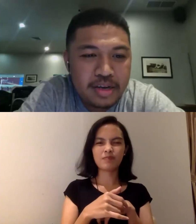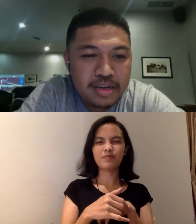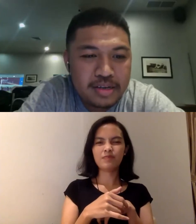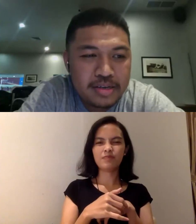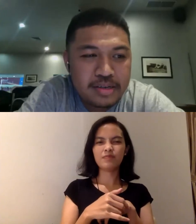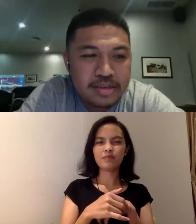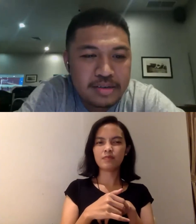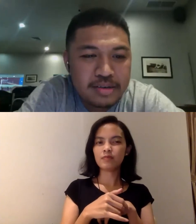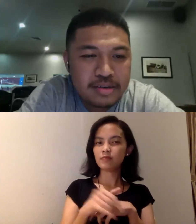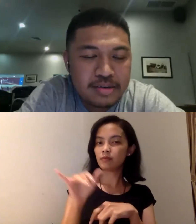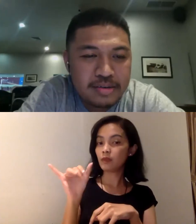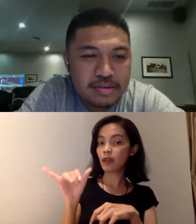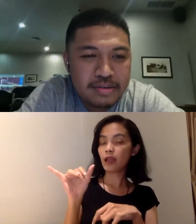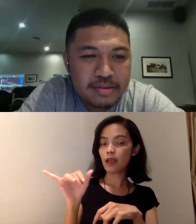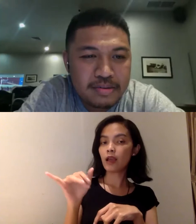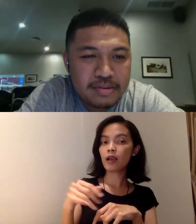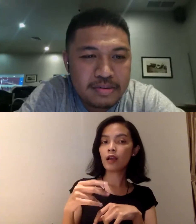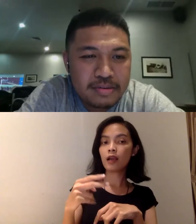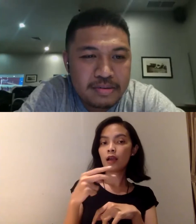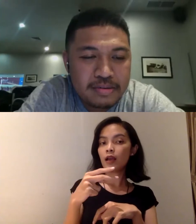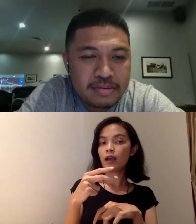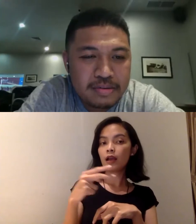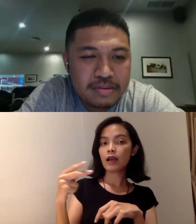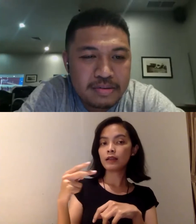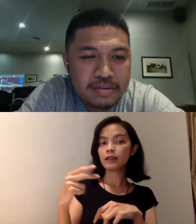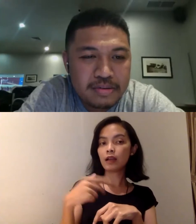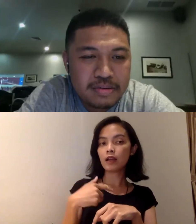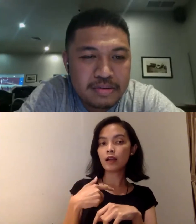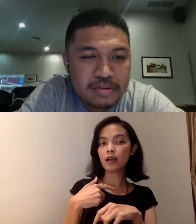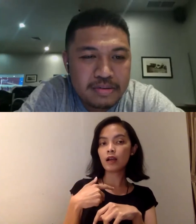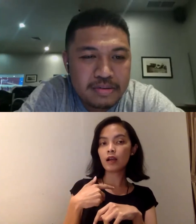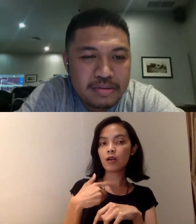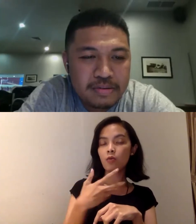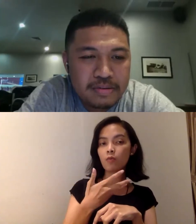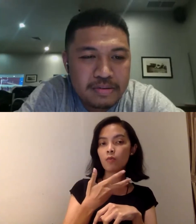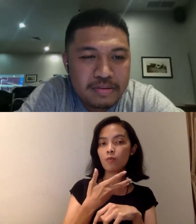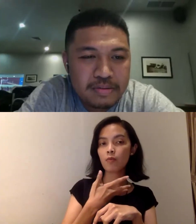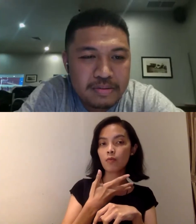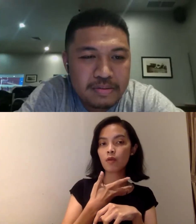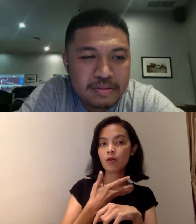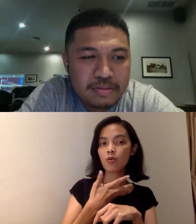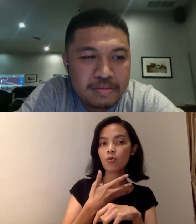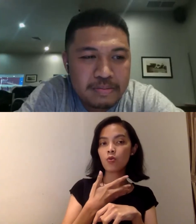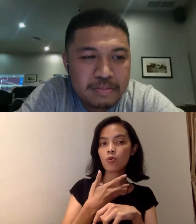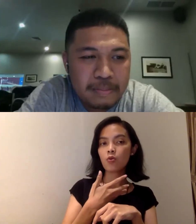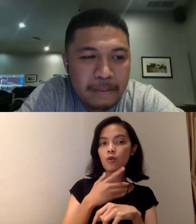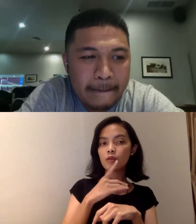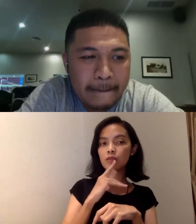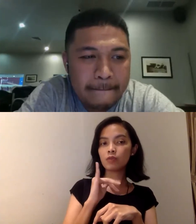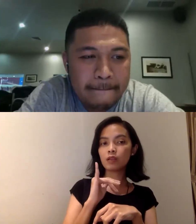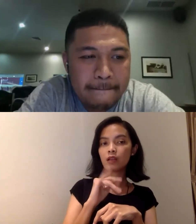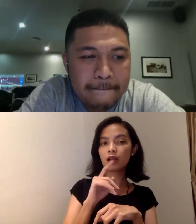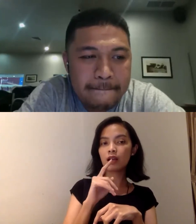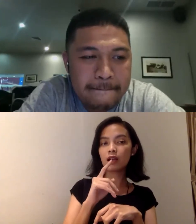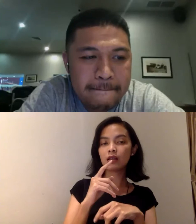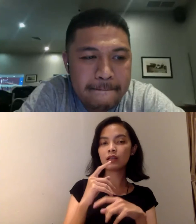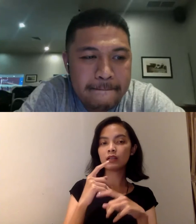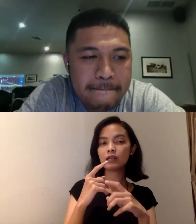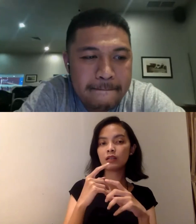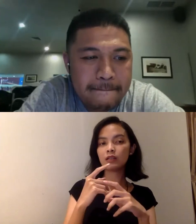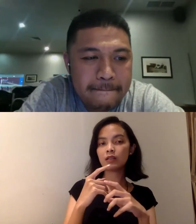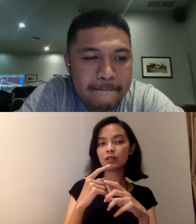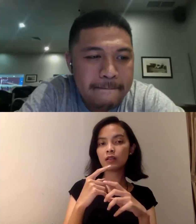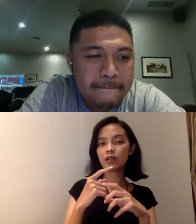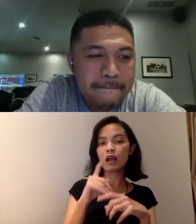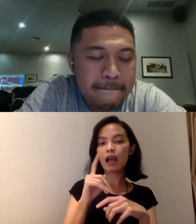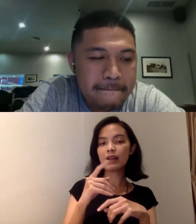Yeah. So I agree, and I would just like to remind the audience that we have interesting and wonderful prizes for questions